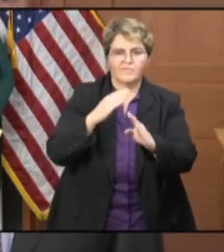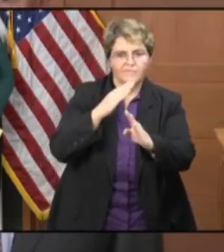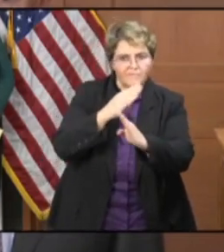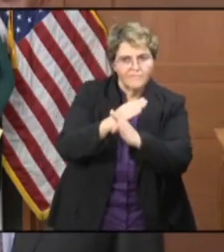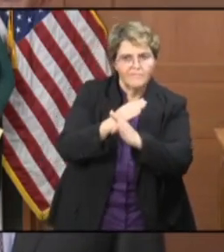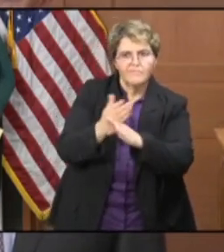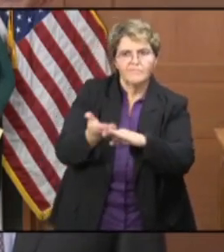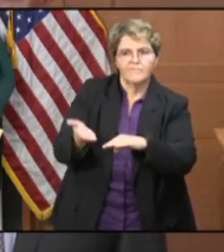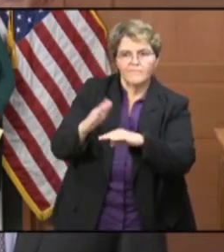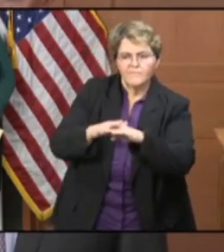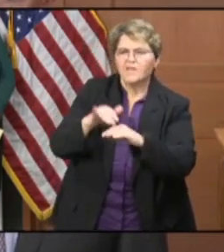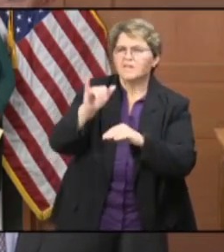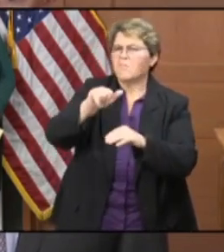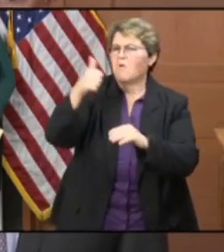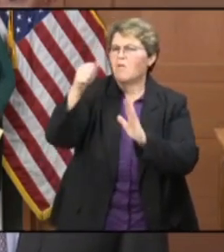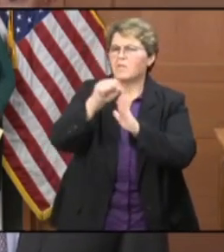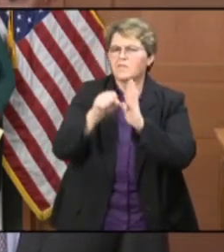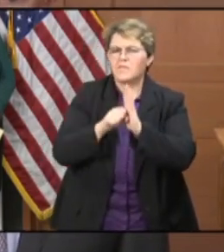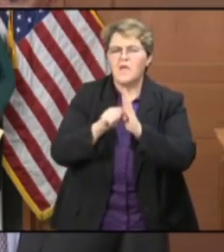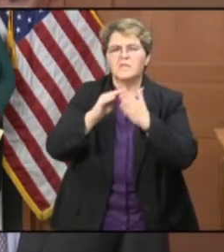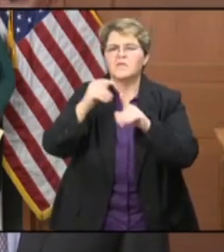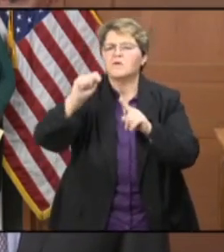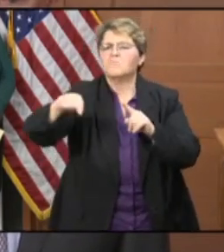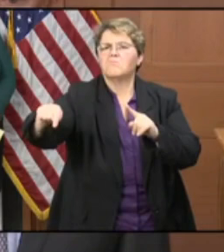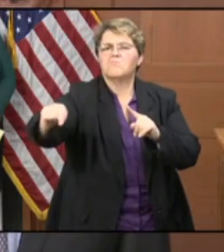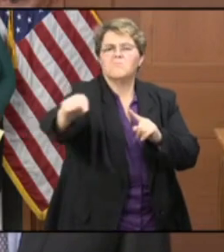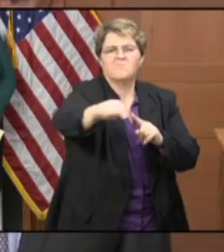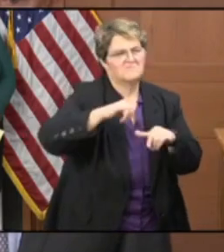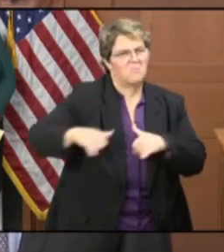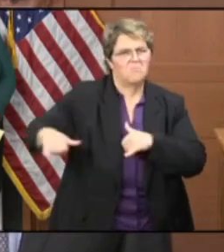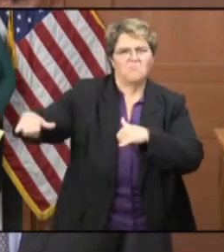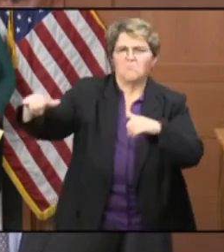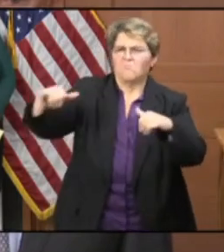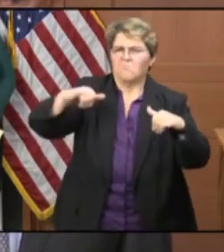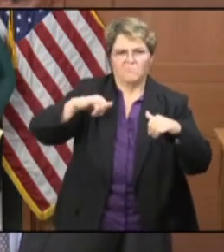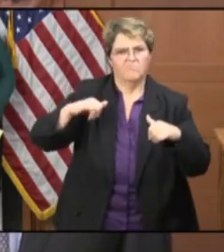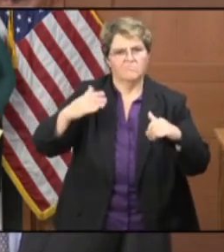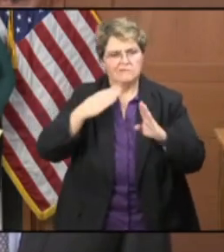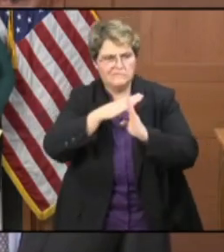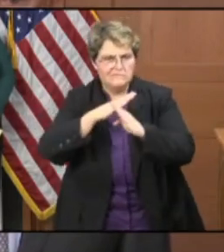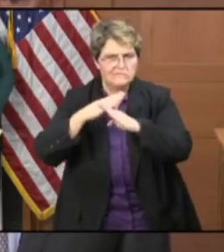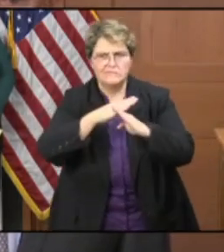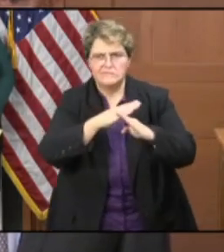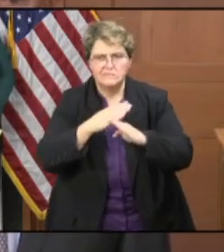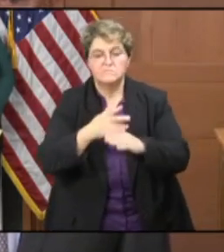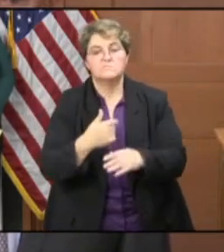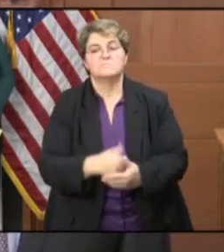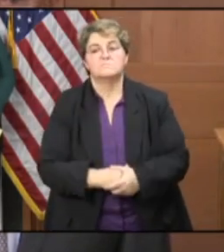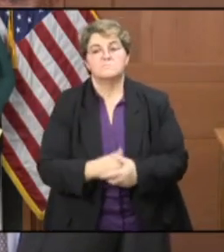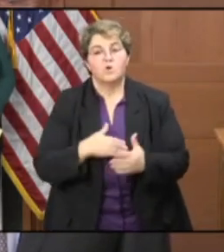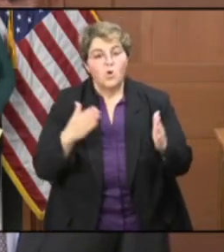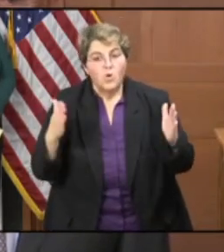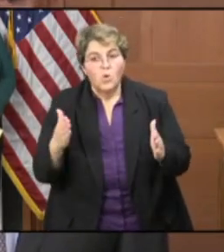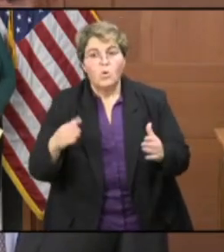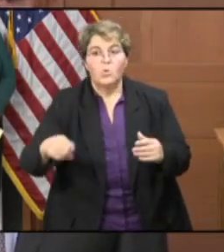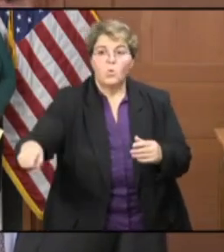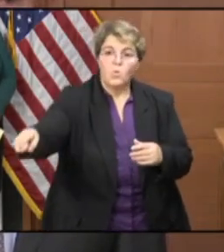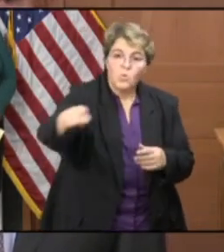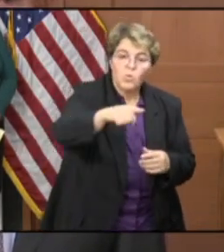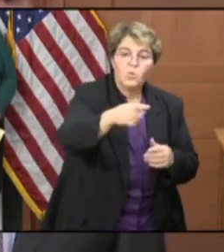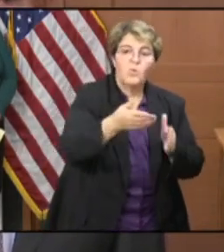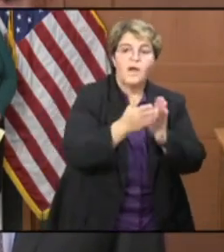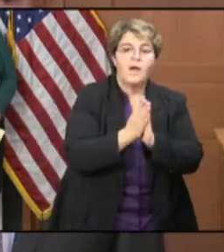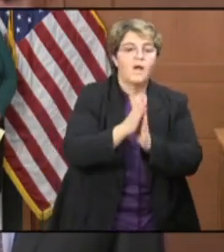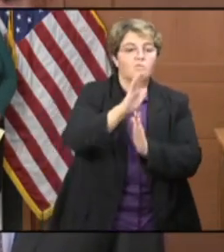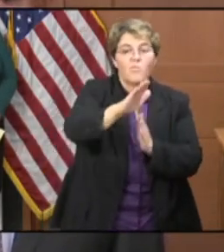have also utilized their authority to put bans in place. So we encourage everyone to consult with your municipality to